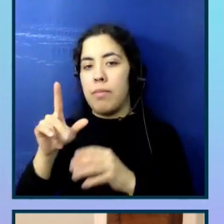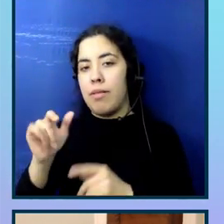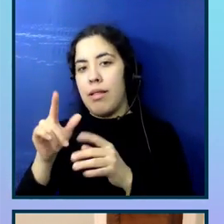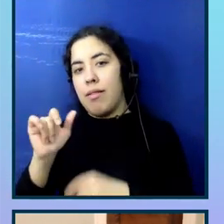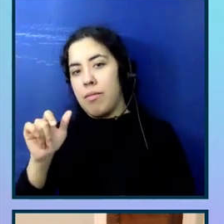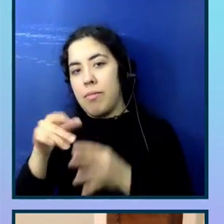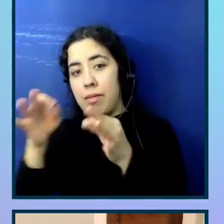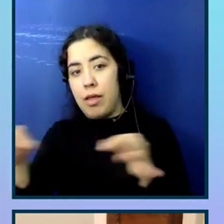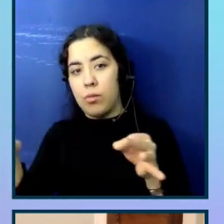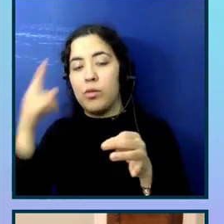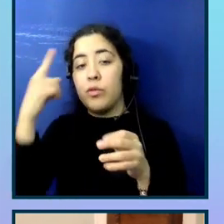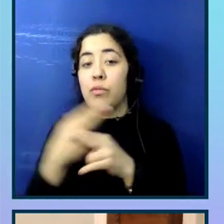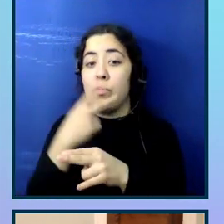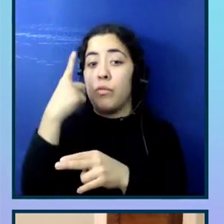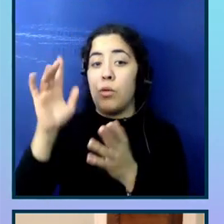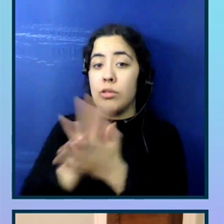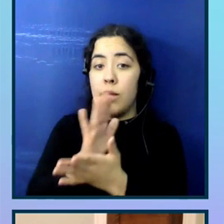document over the internet.